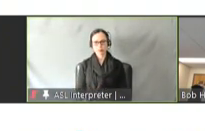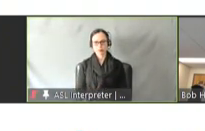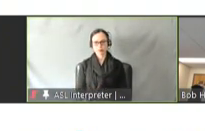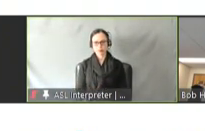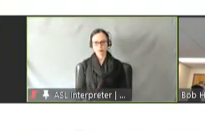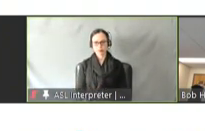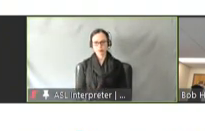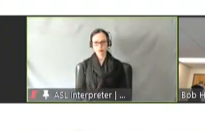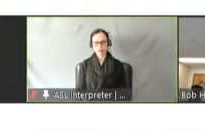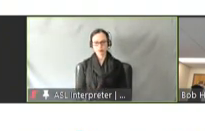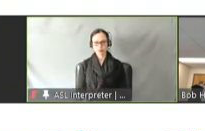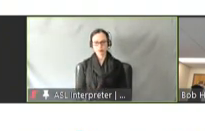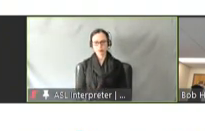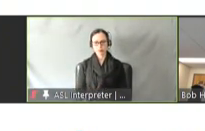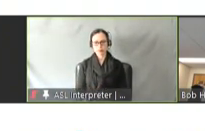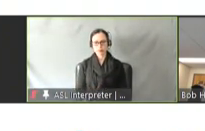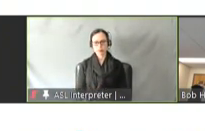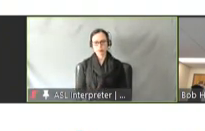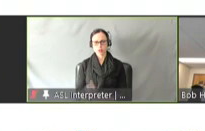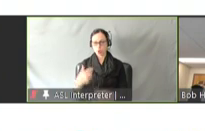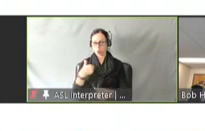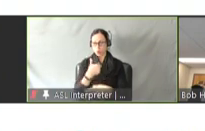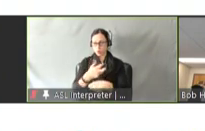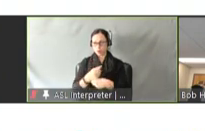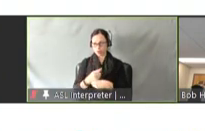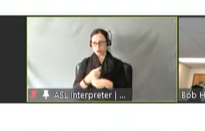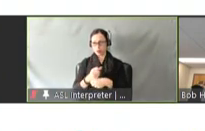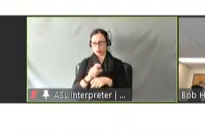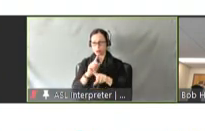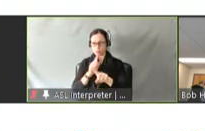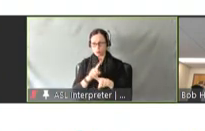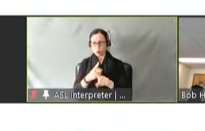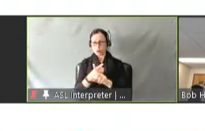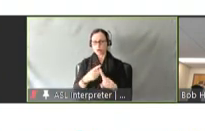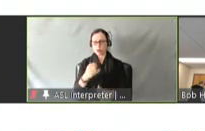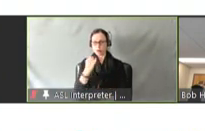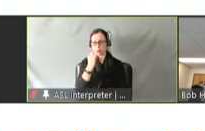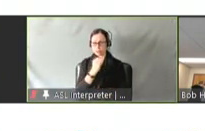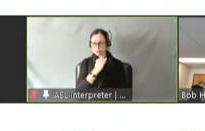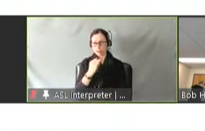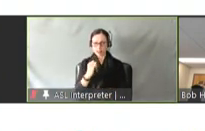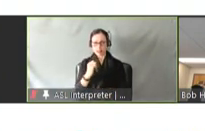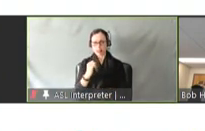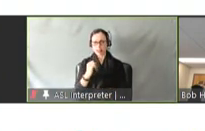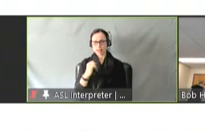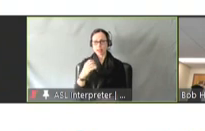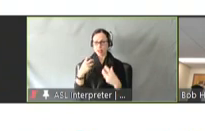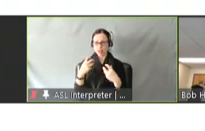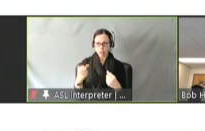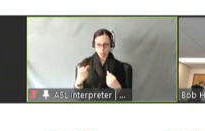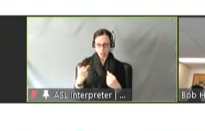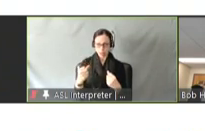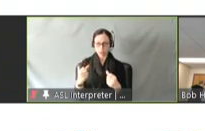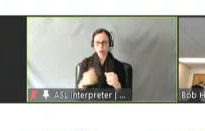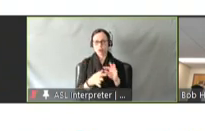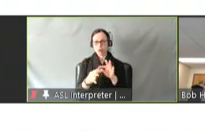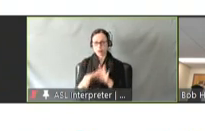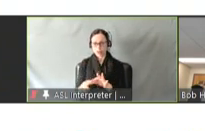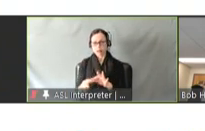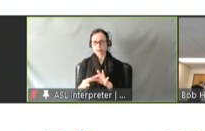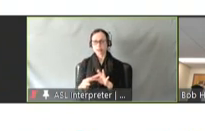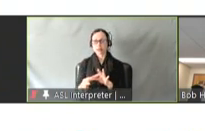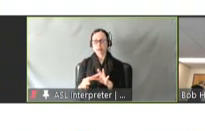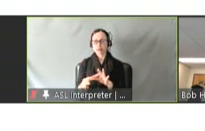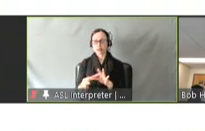We also received a report of the data from the Israeli Ministry of Health on third doses of Pfizer-BioNTech vaccine.